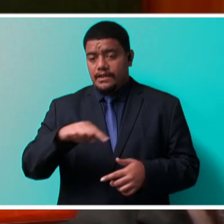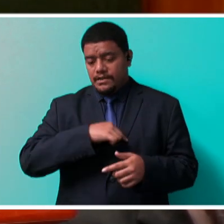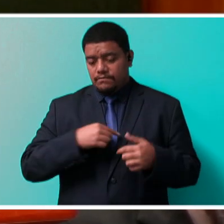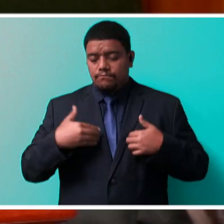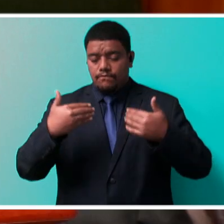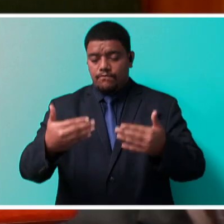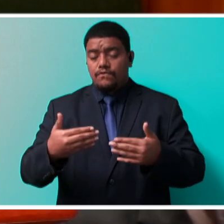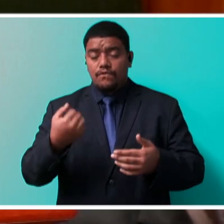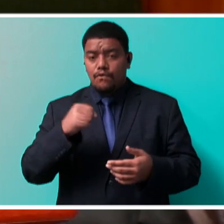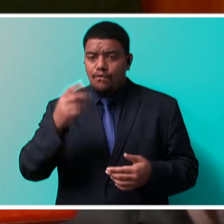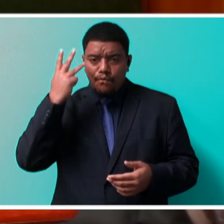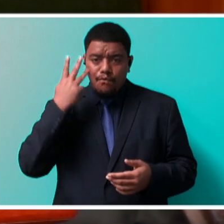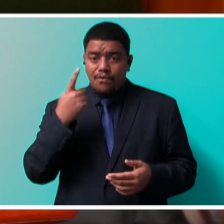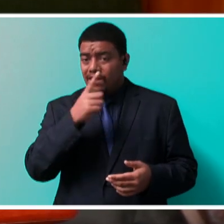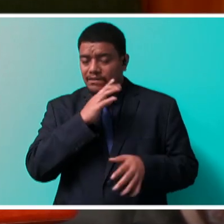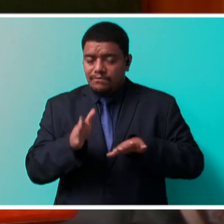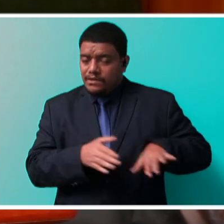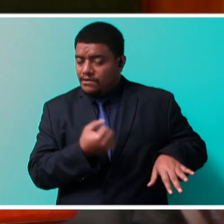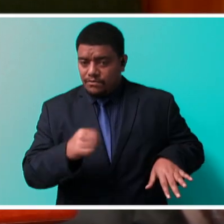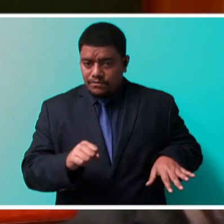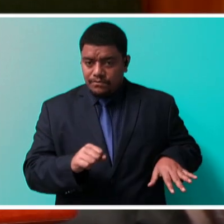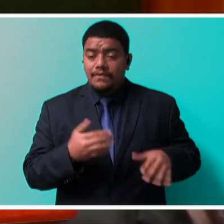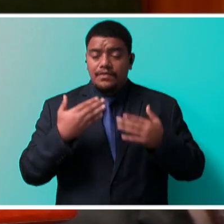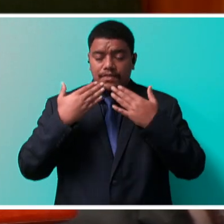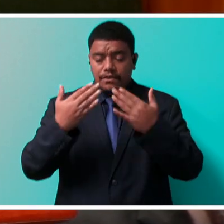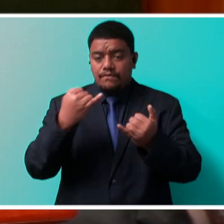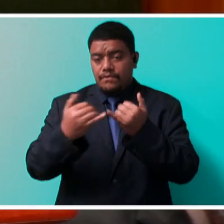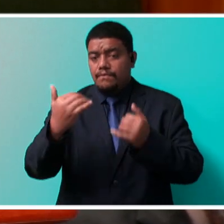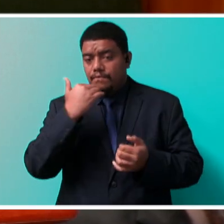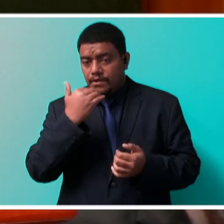together, leaving no woman or girl behind. Binaka Vakalevu,